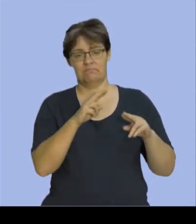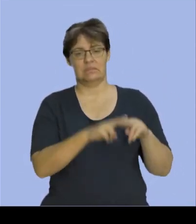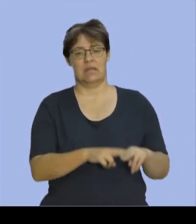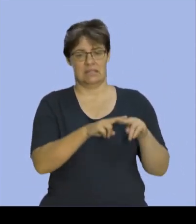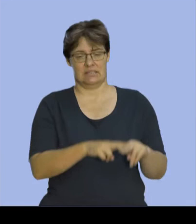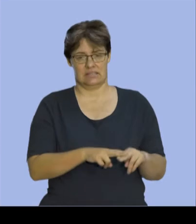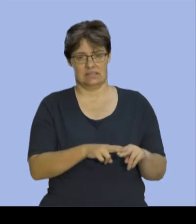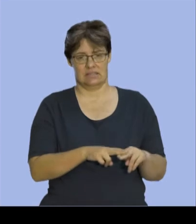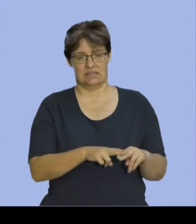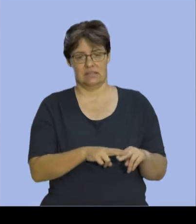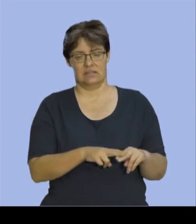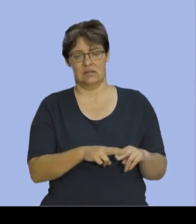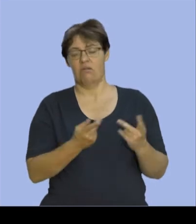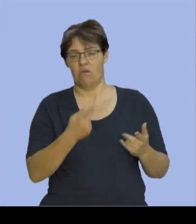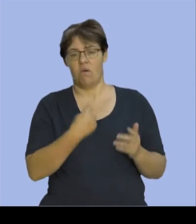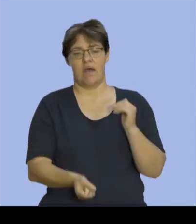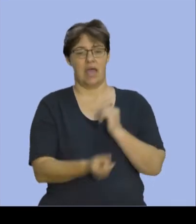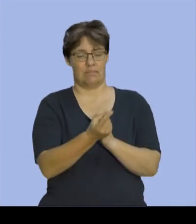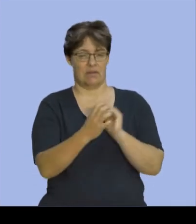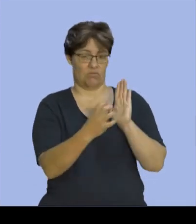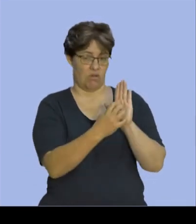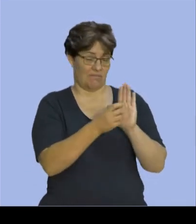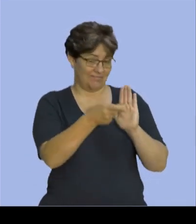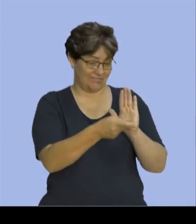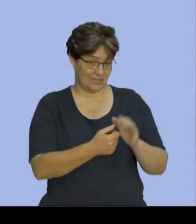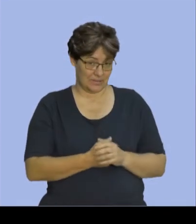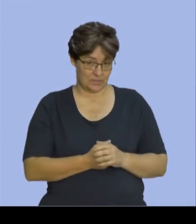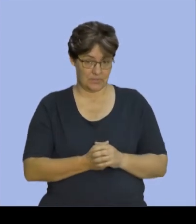depending on what is happening on your graph at the time.